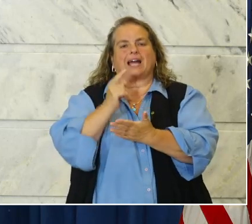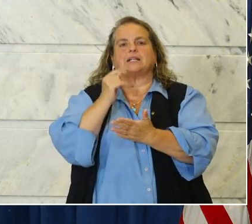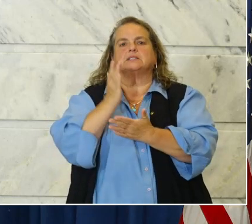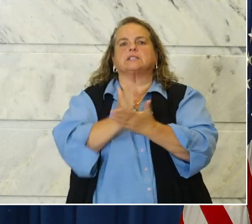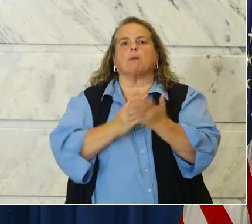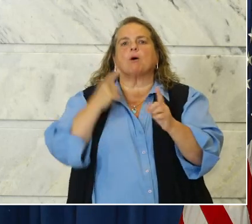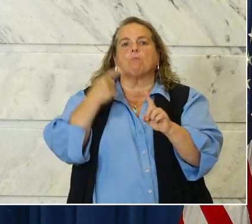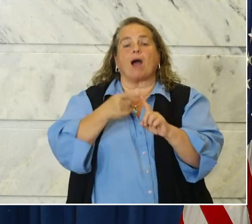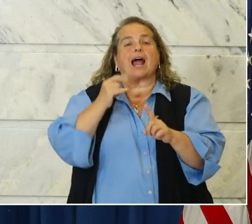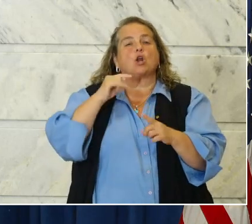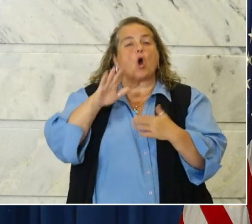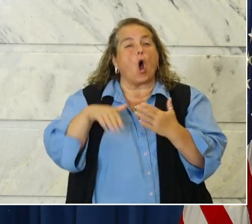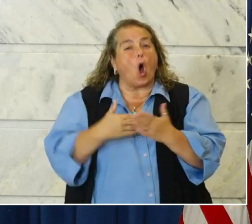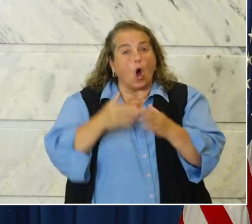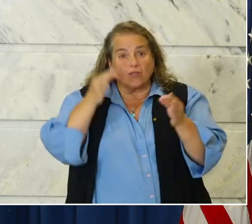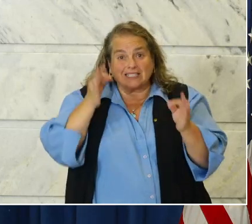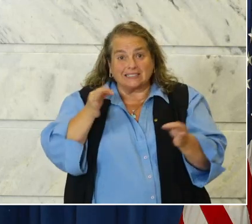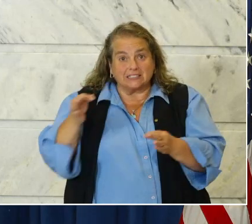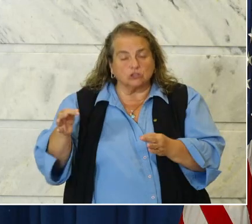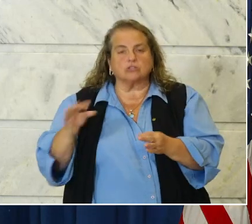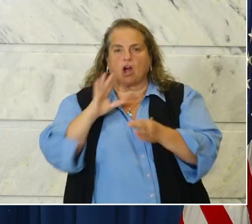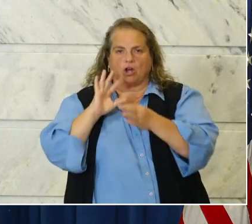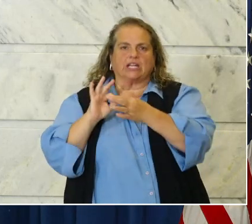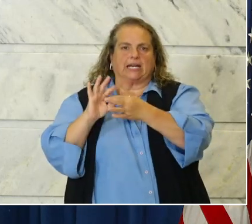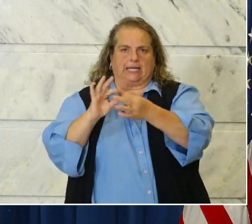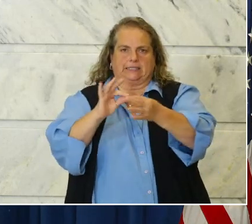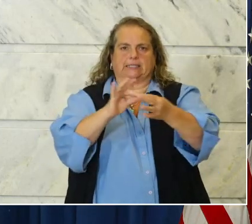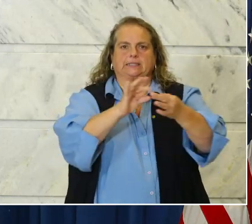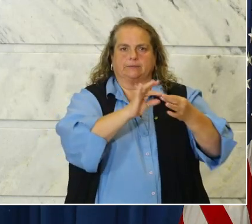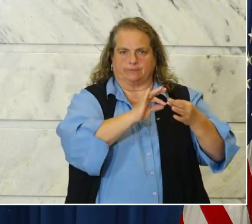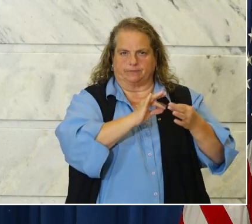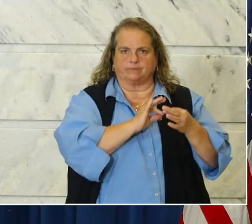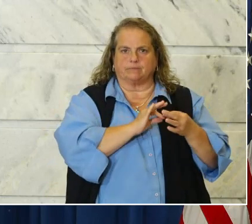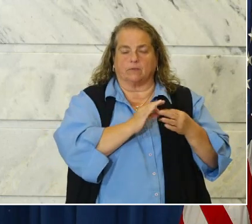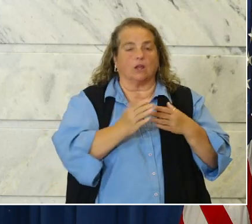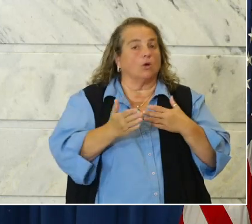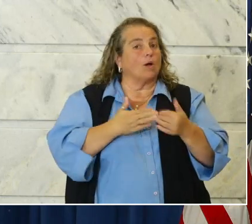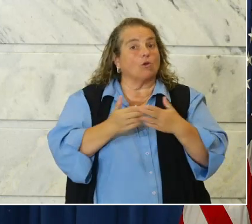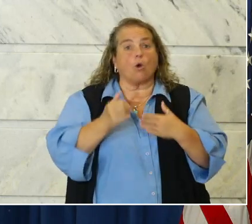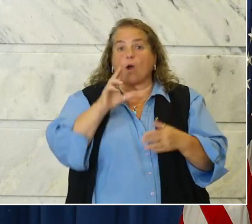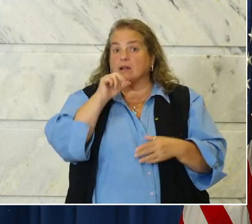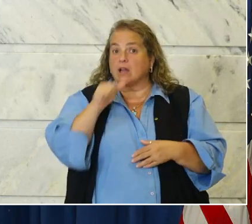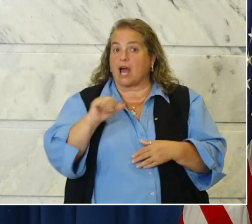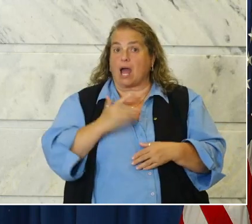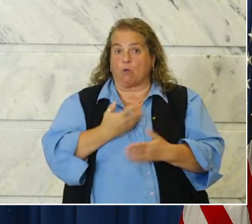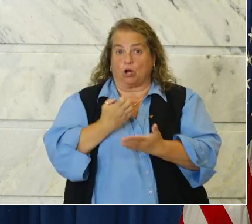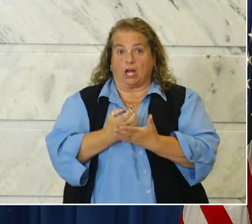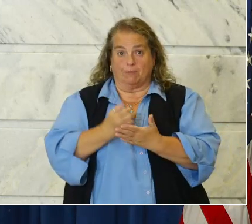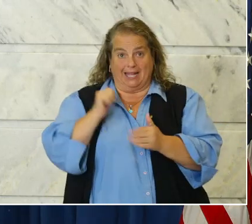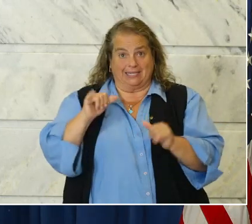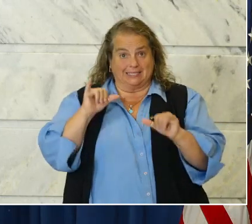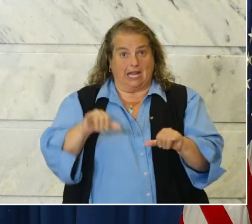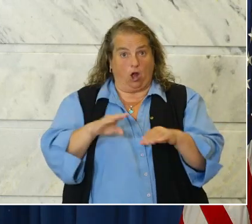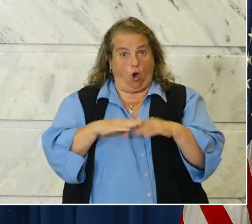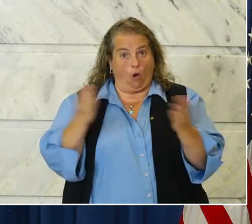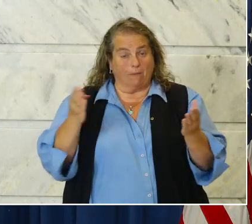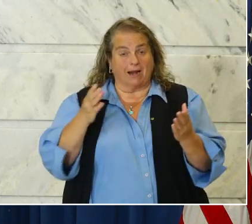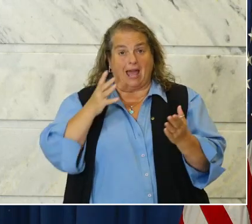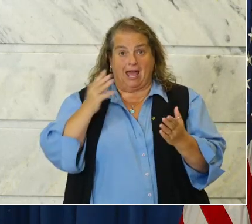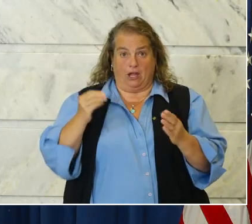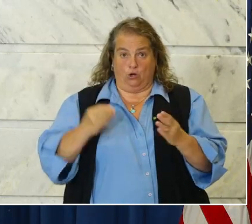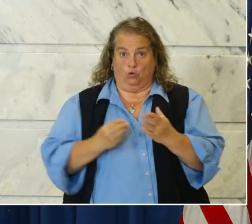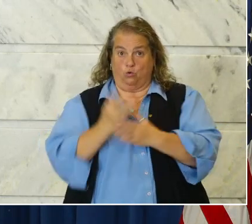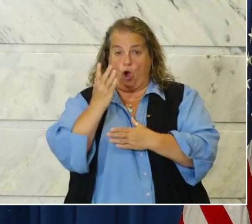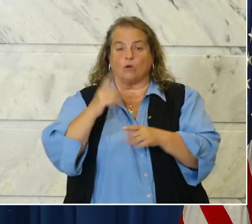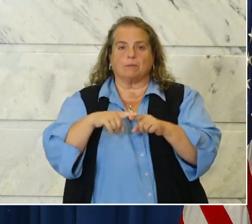those decisions are interconnected. Whether or not our economy can continue to stay open and flourish depends on our ability to control